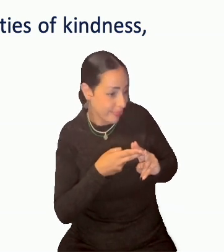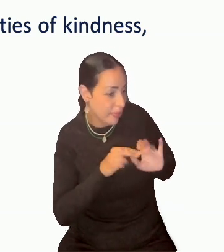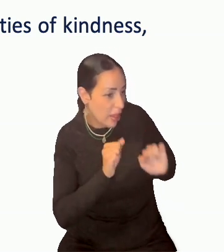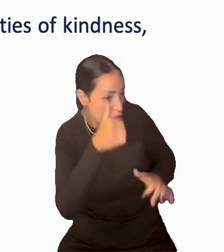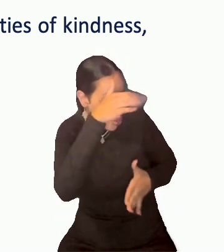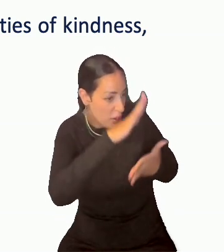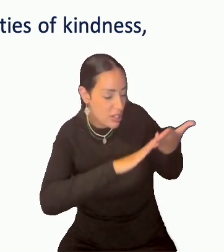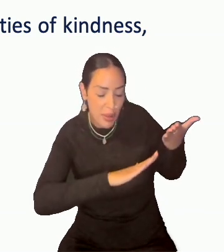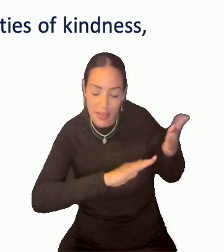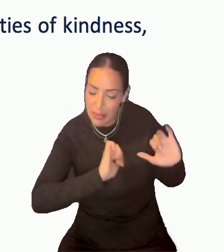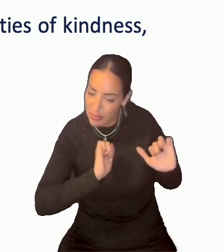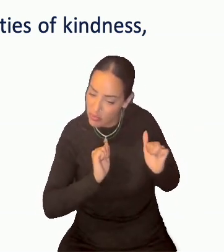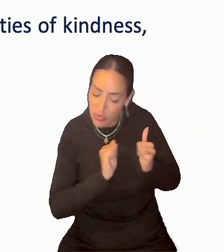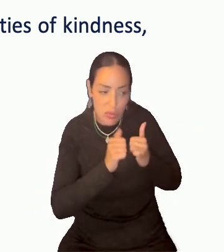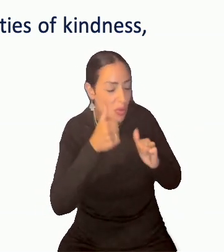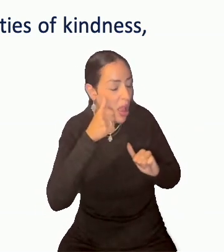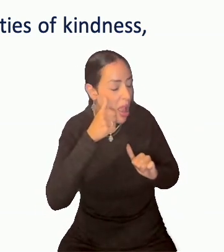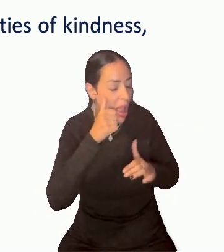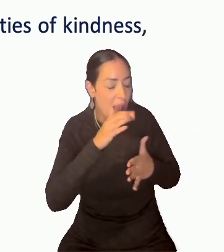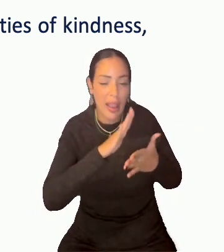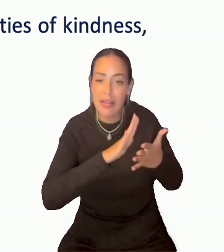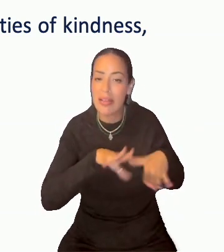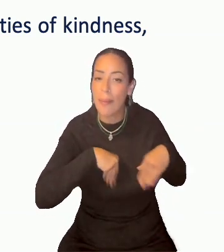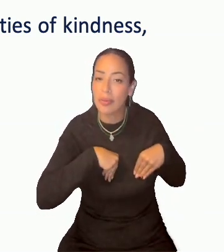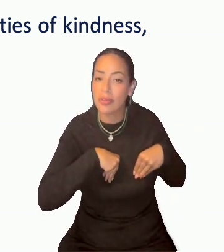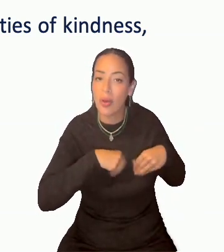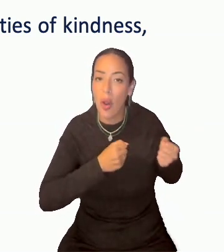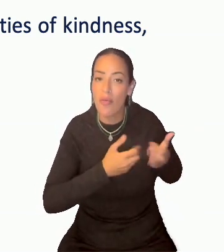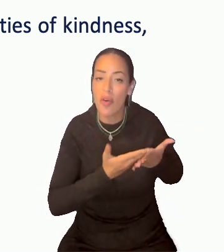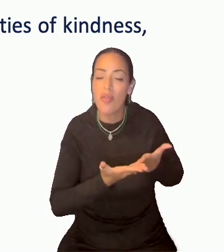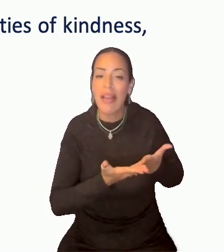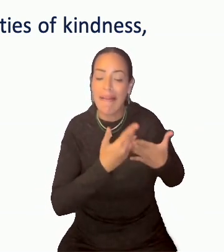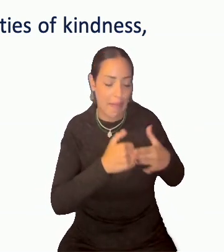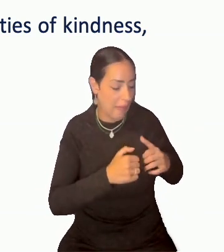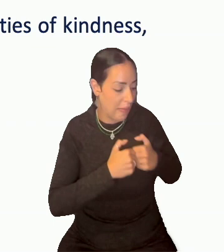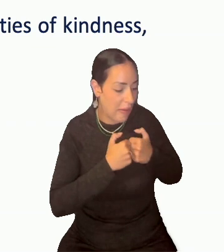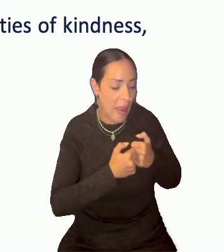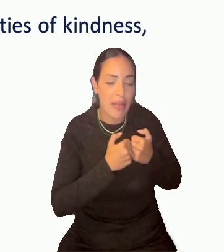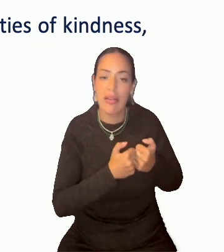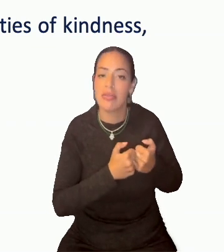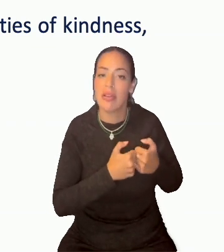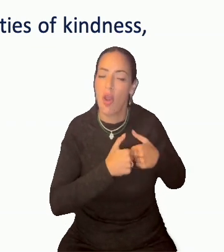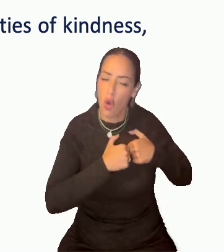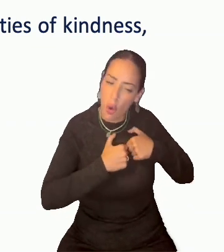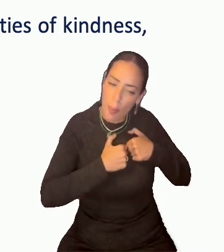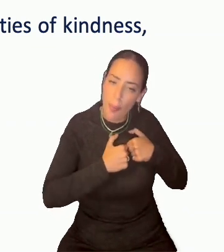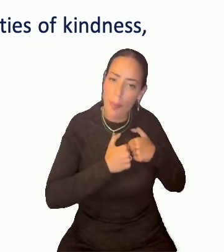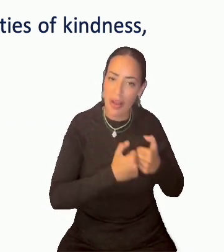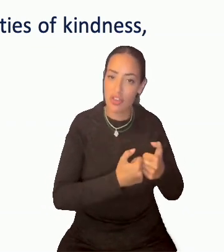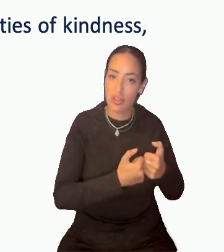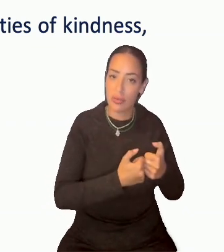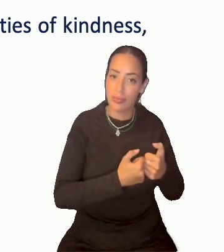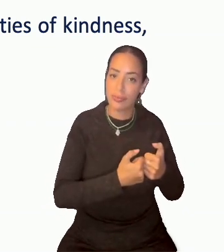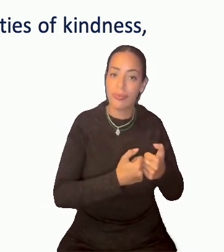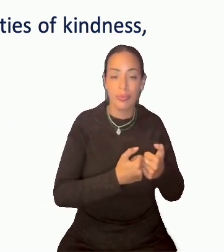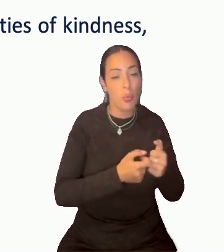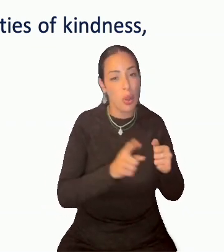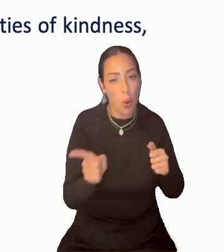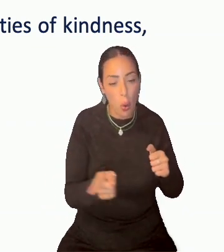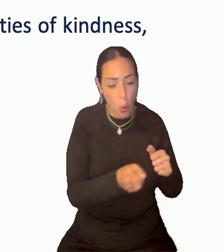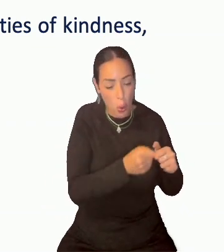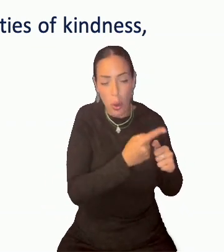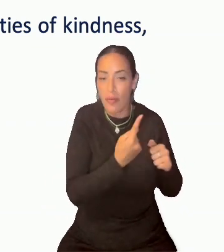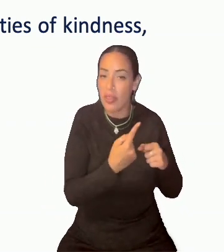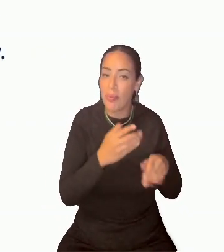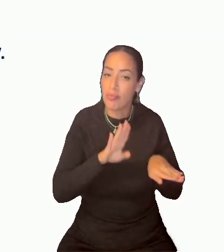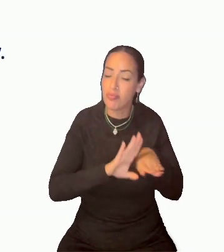them, fix, or resolve this pain, and offering kindness and compassion through the administration of those practical tasks associated with